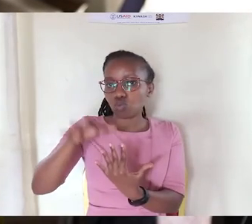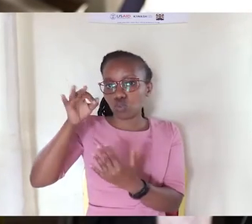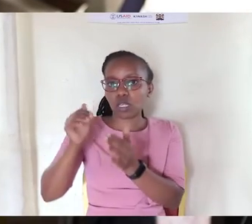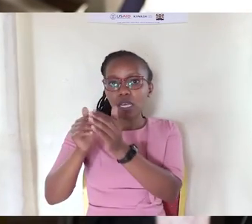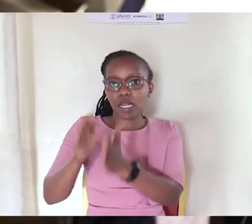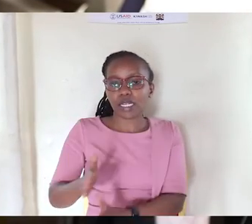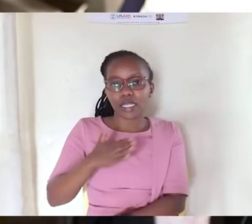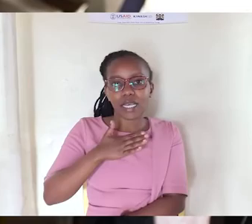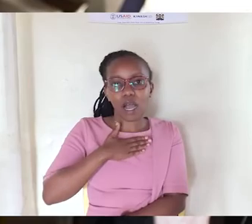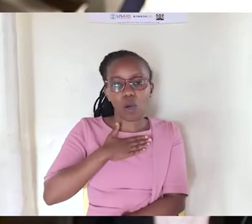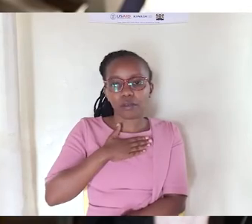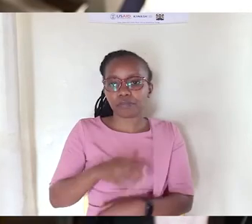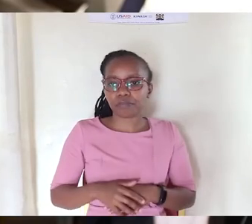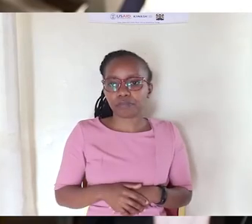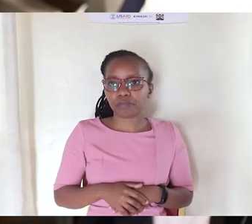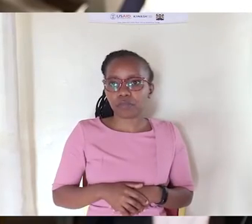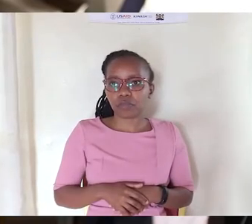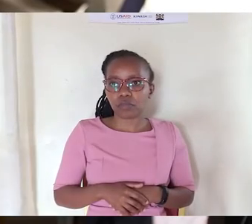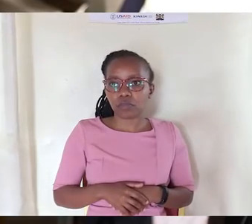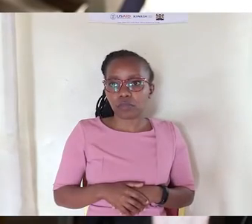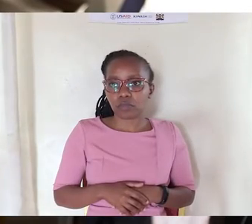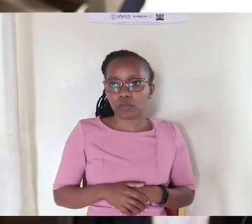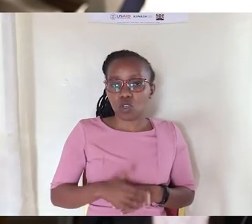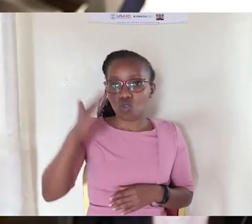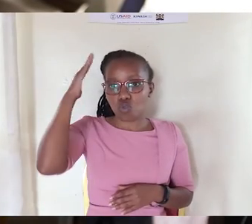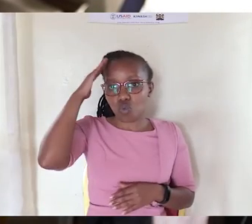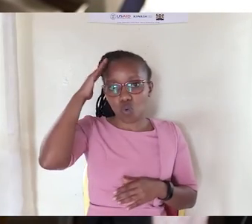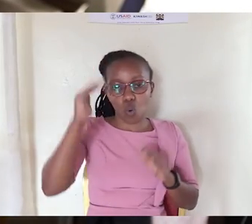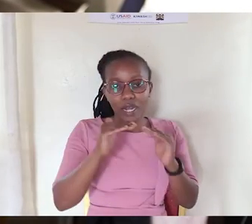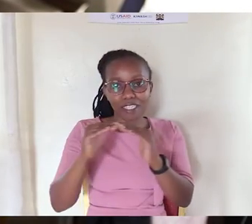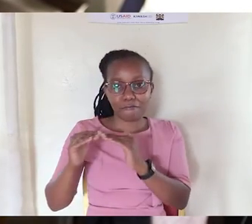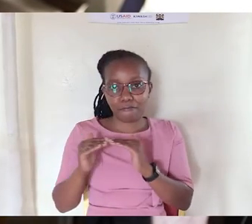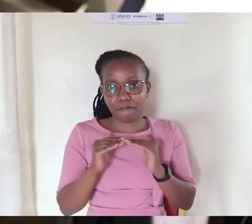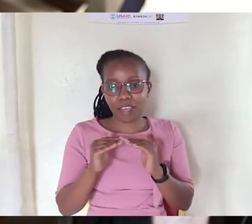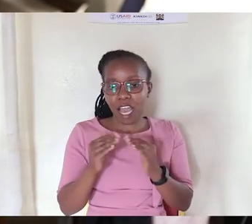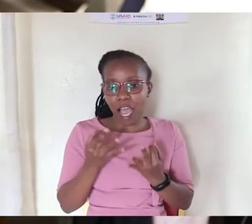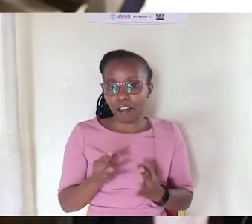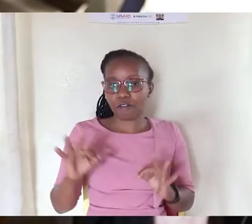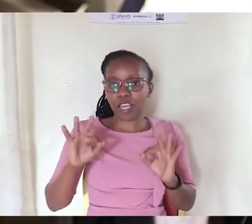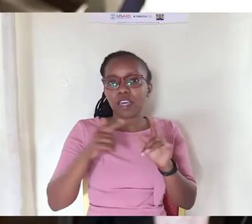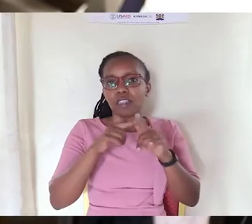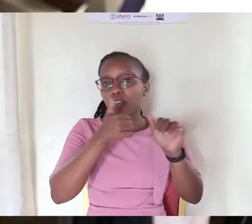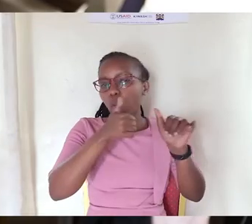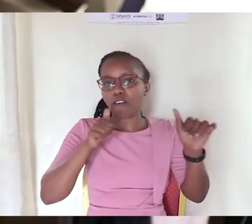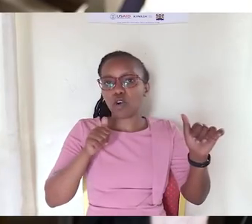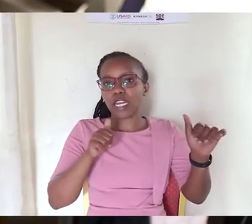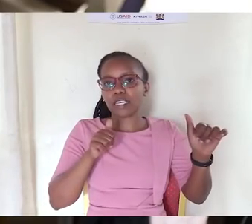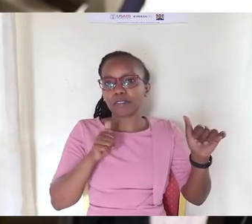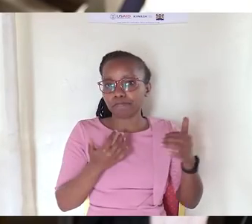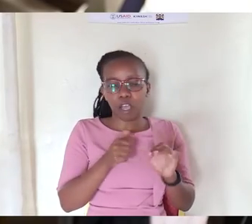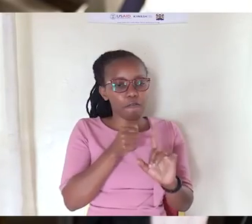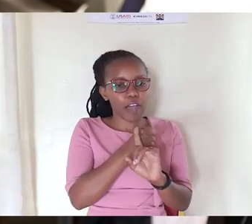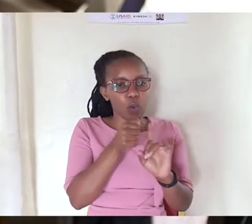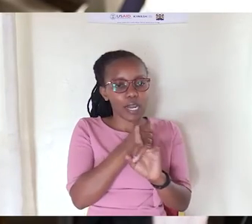represent us. We also know that it is only when it's fair and free that we also avoid incidences of